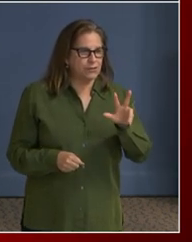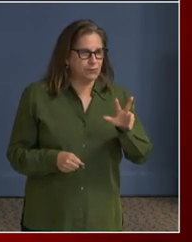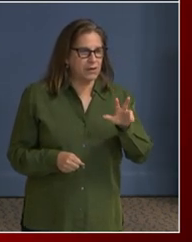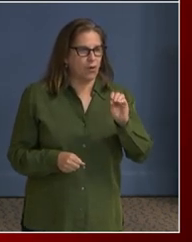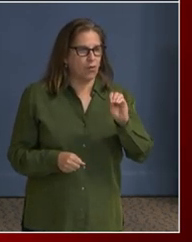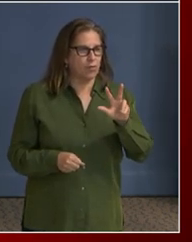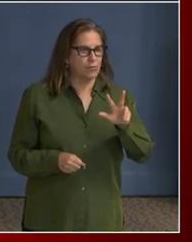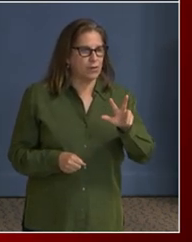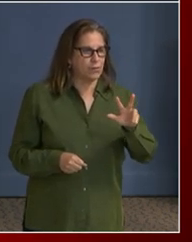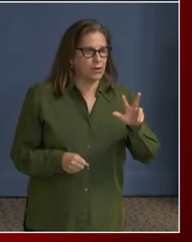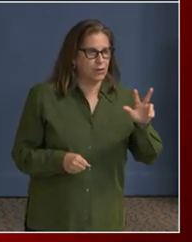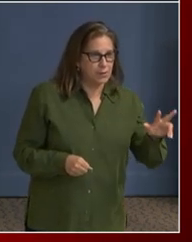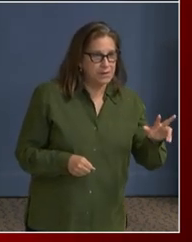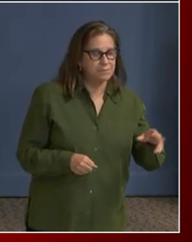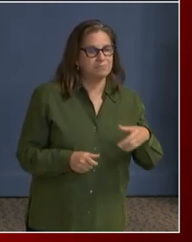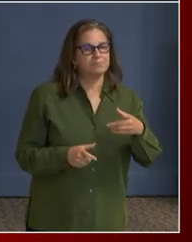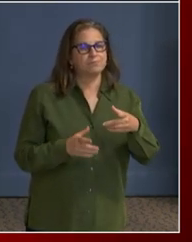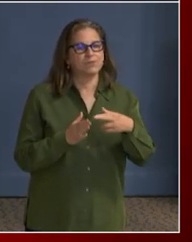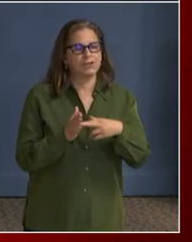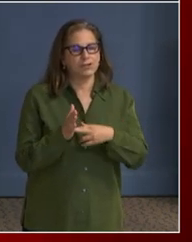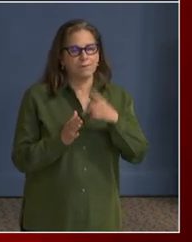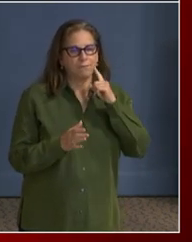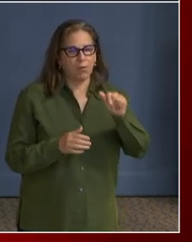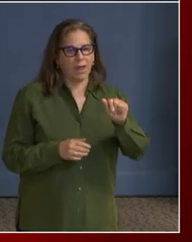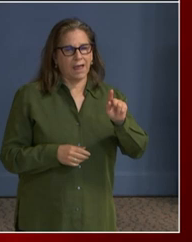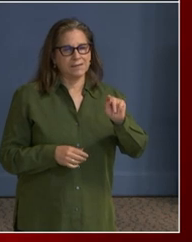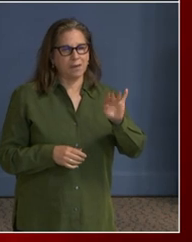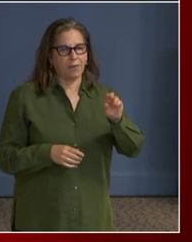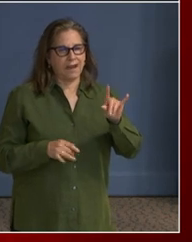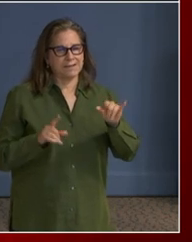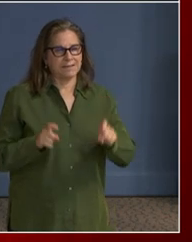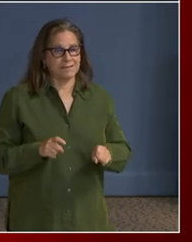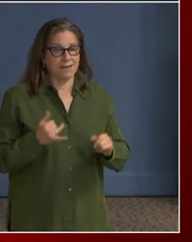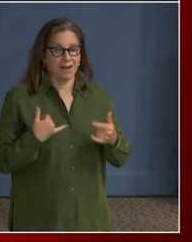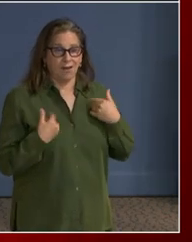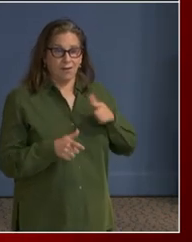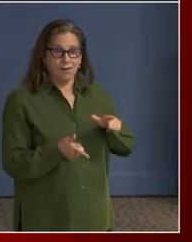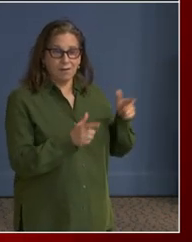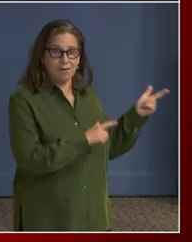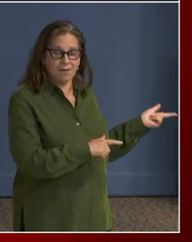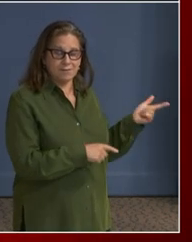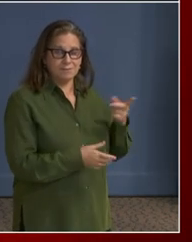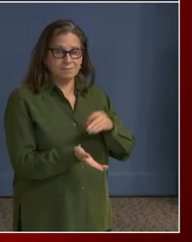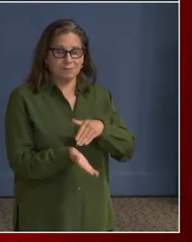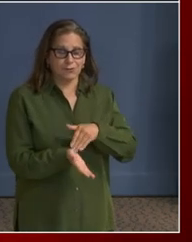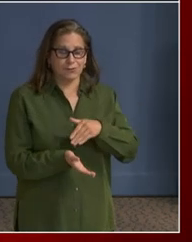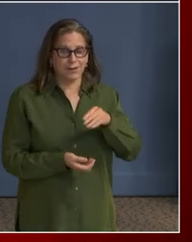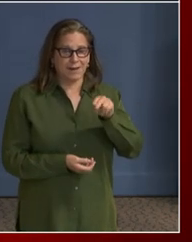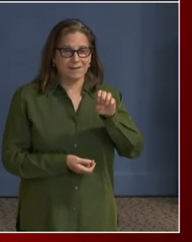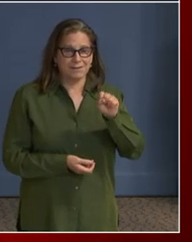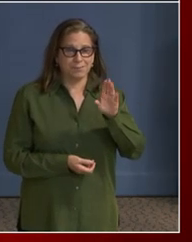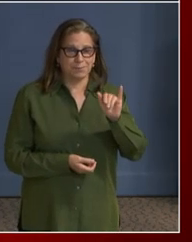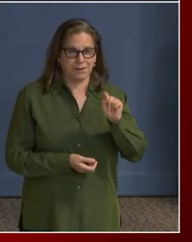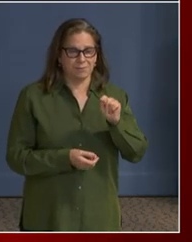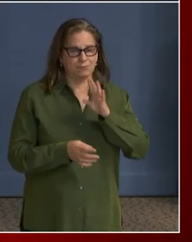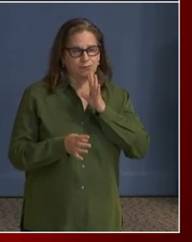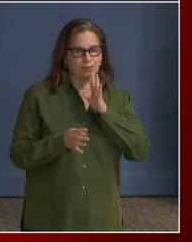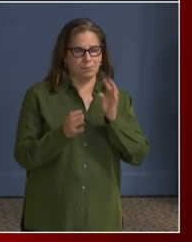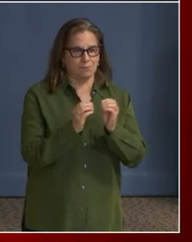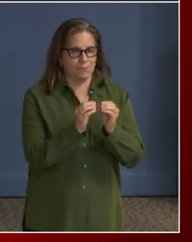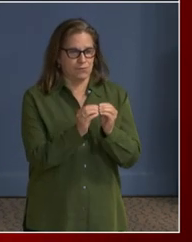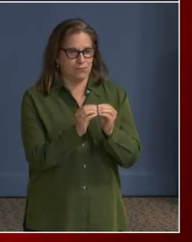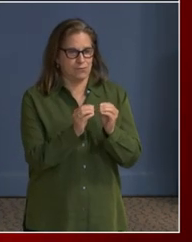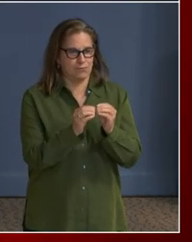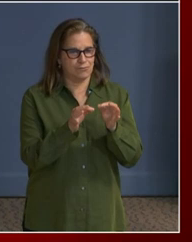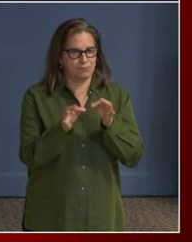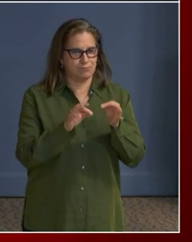855-363-0333. Dr. Nesbitt is going to talk more about this, but DC Health is in the process of